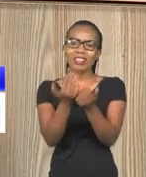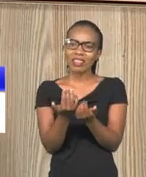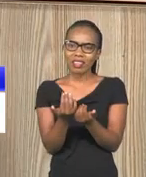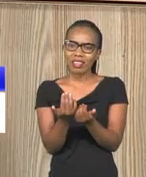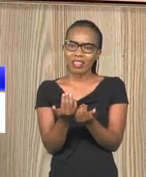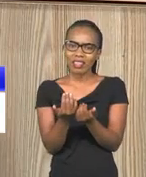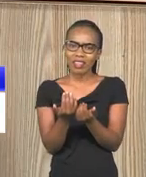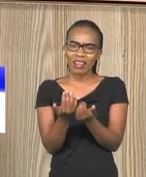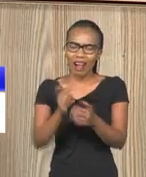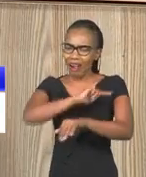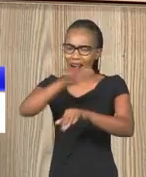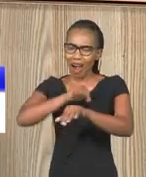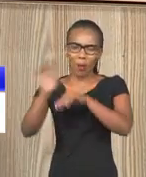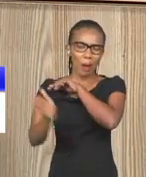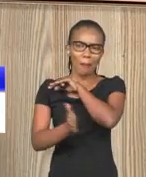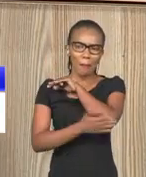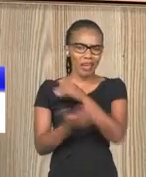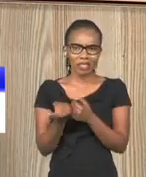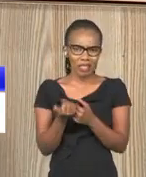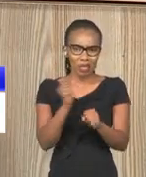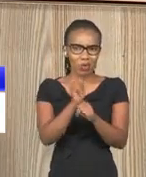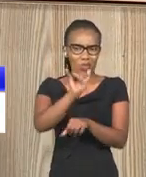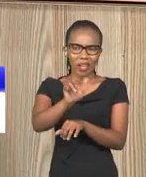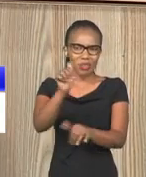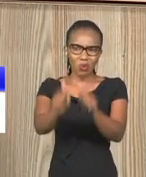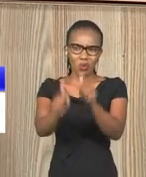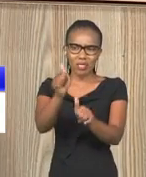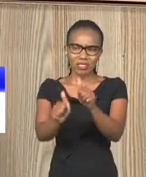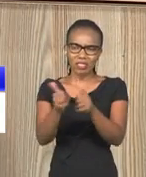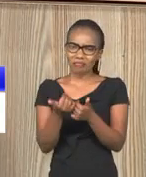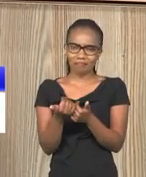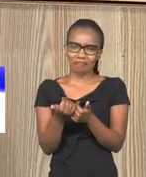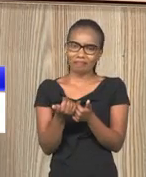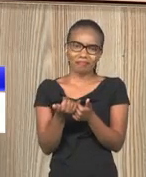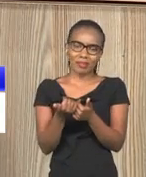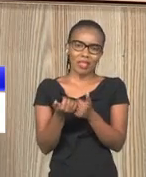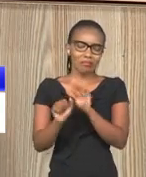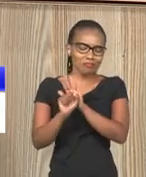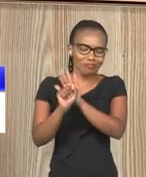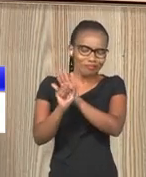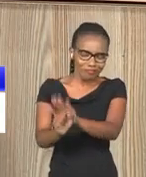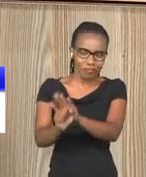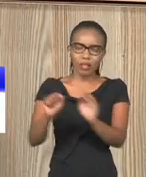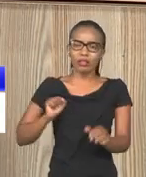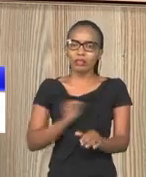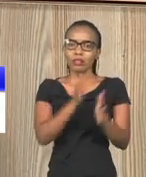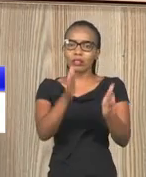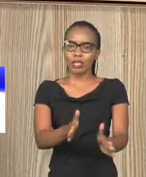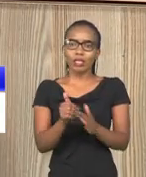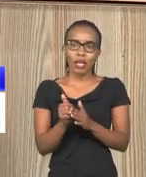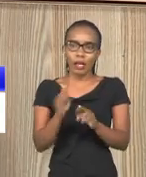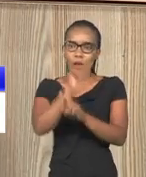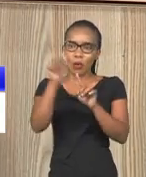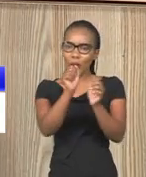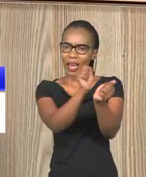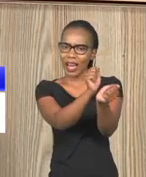ungodly hour and do so in a manner that is clearly designed to humiliate them? And once they are arrested,